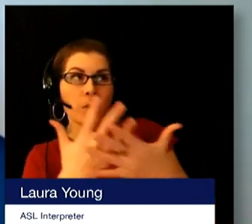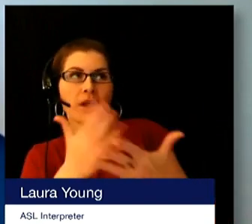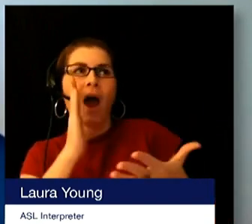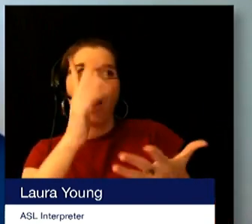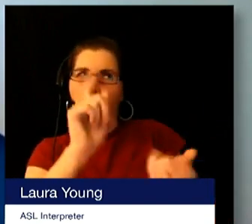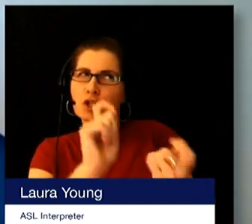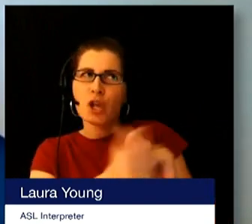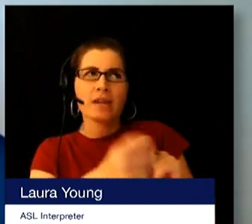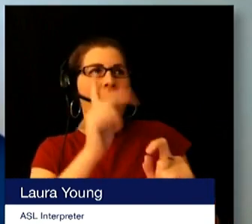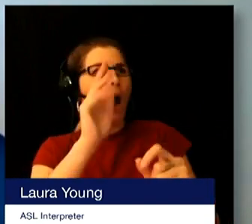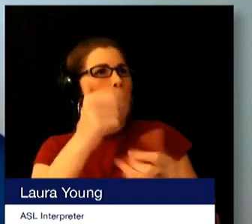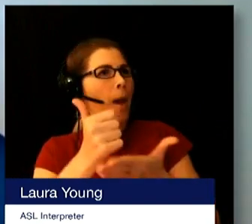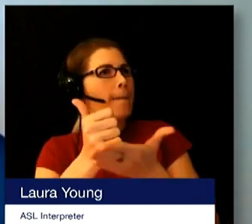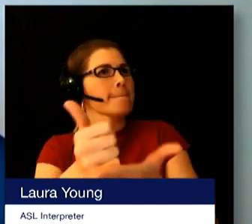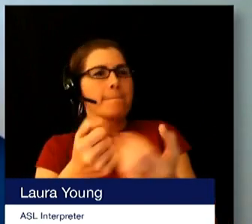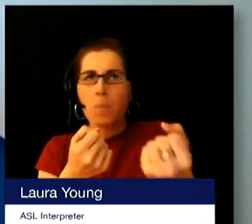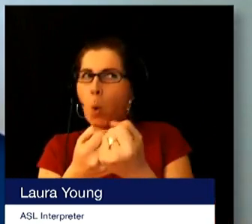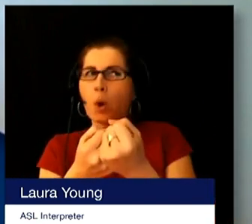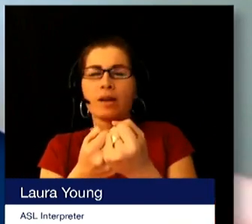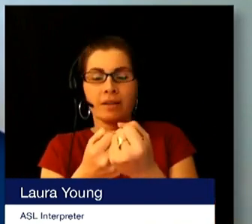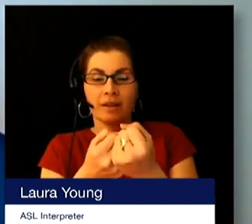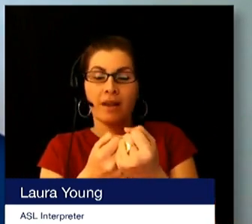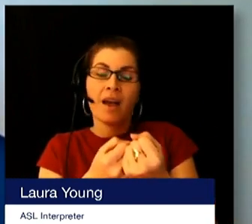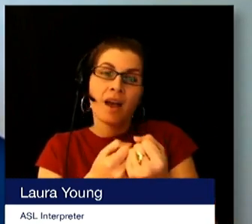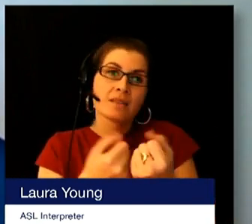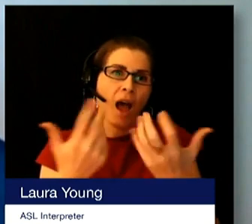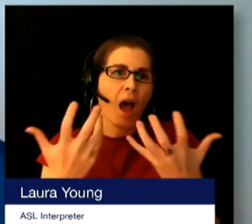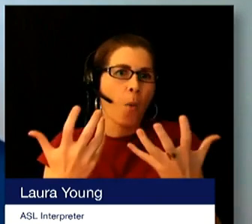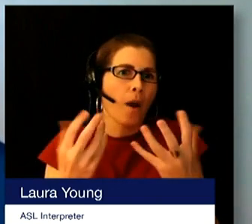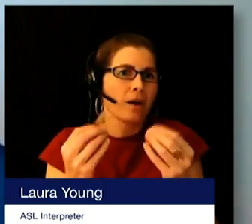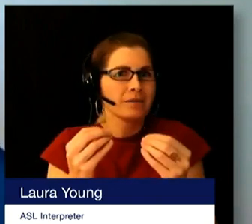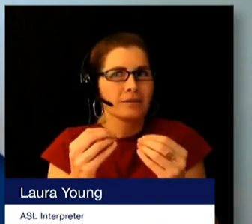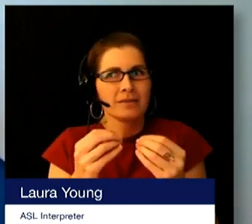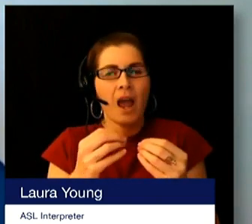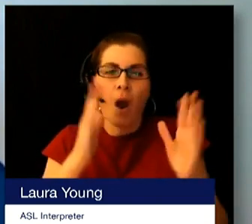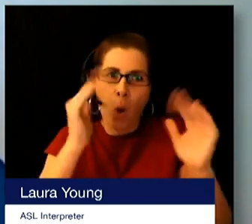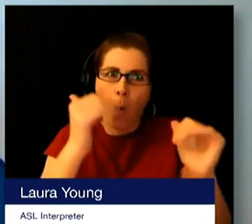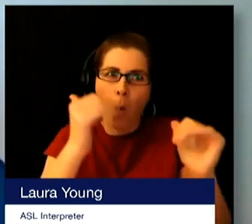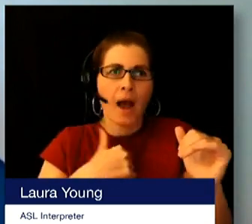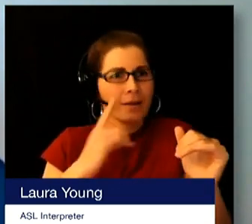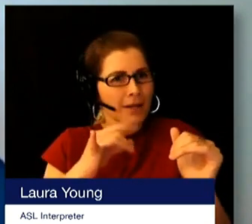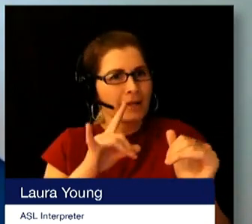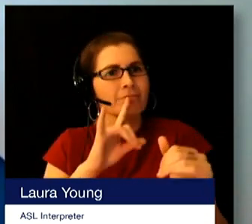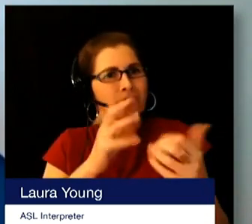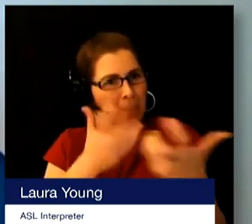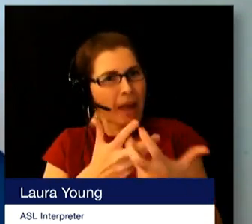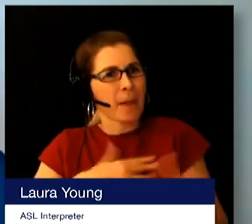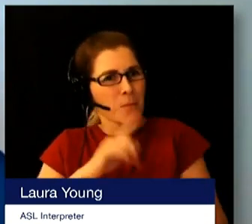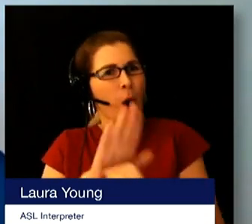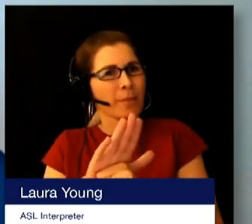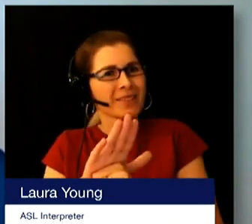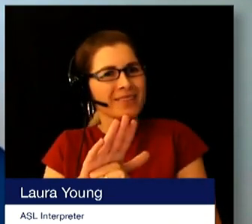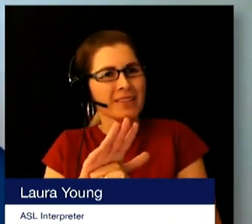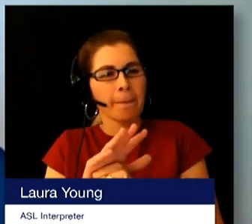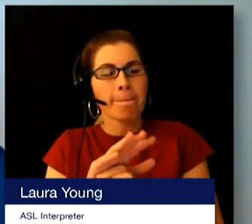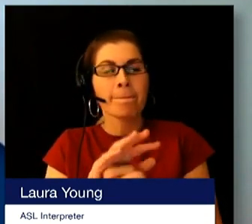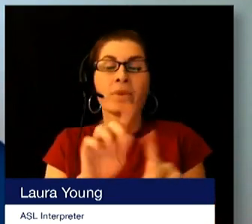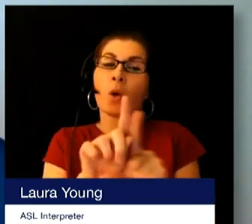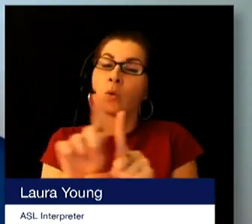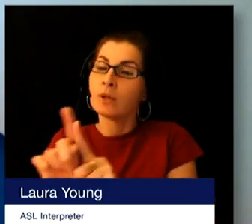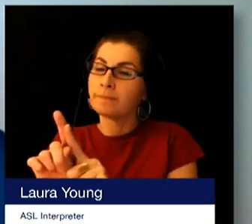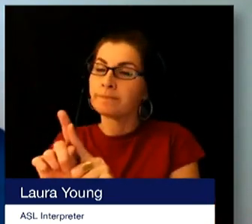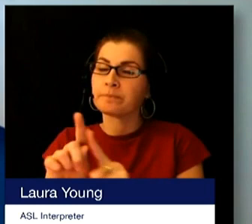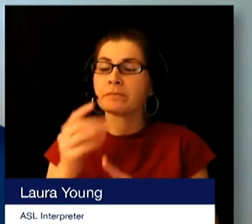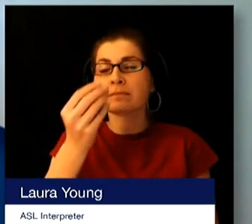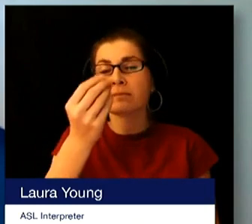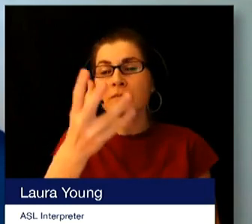would like to think that I'm living up to that. I still have further to go. And the other thing too, as well, I